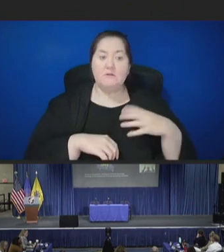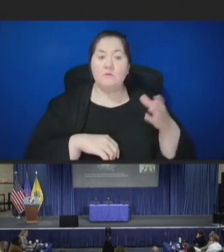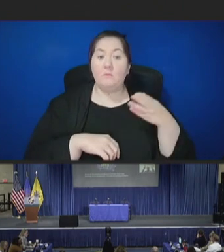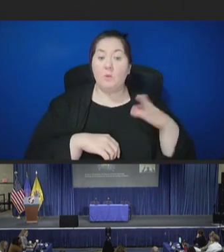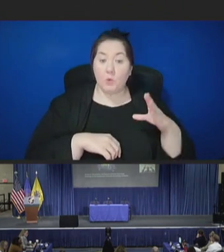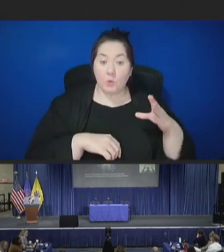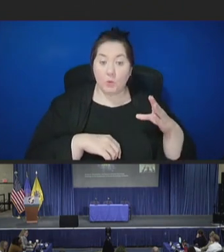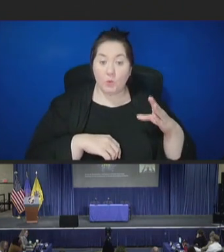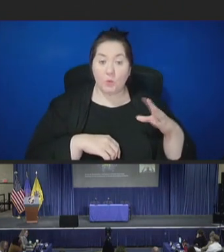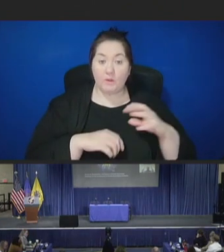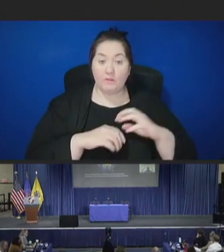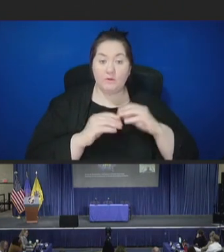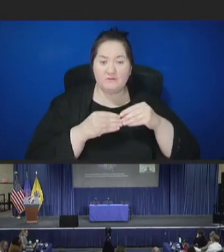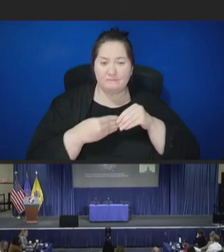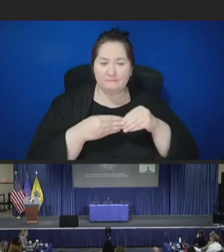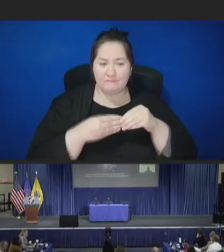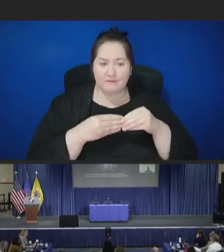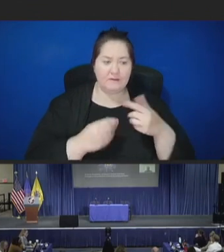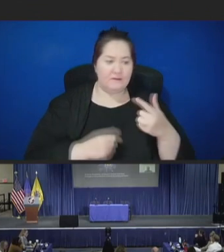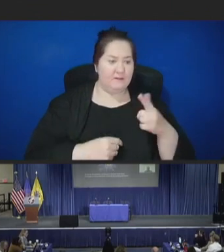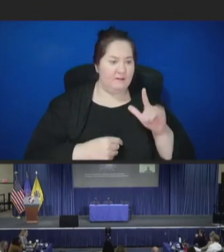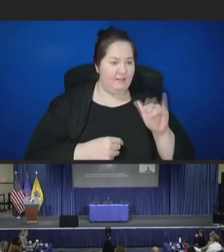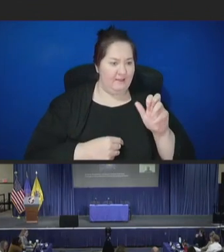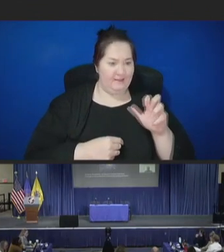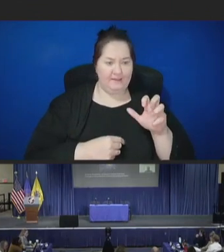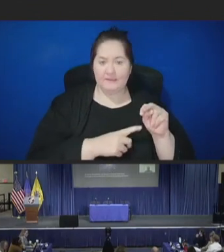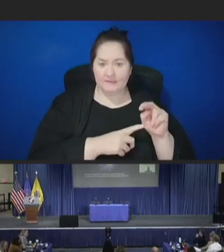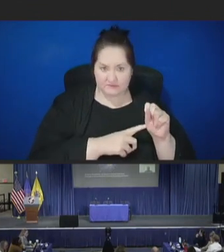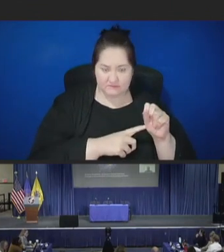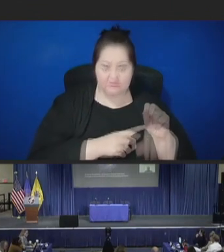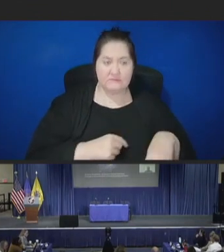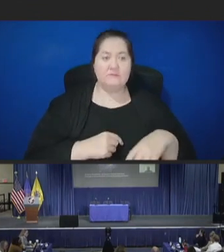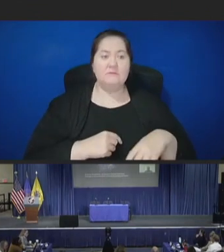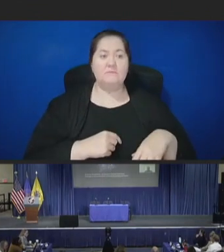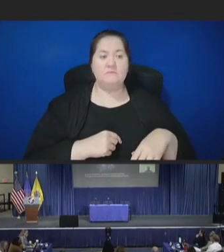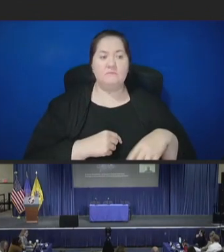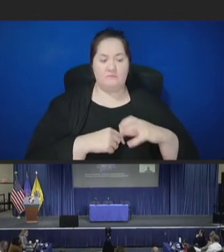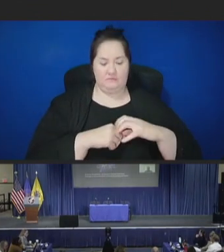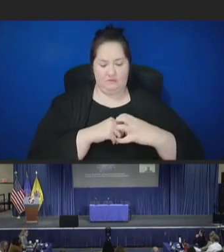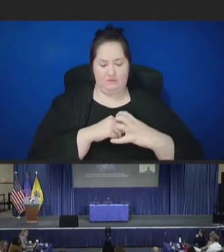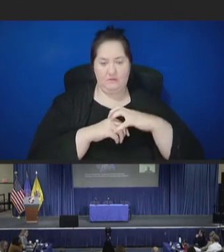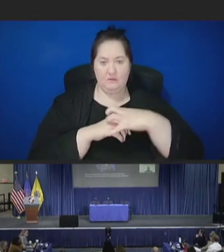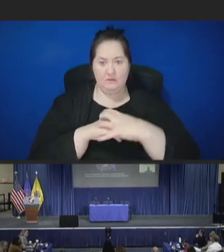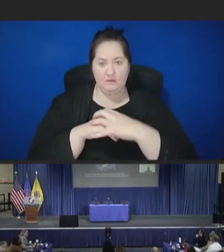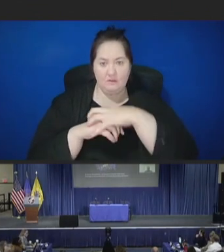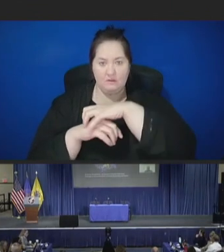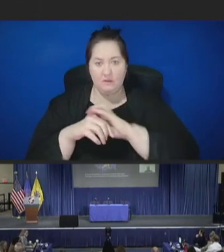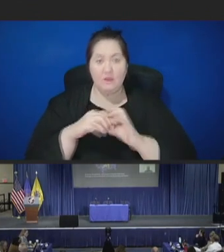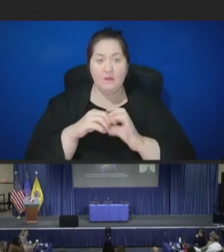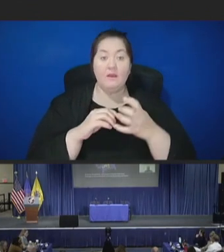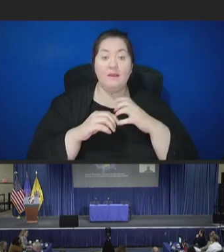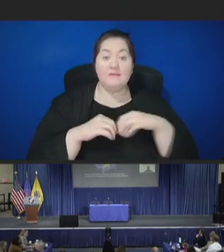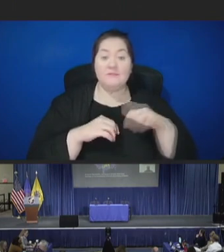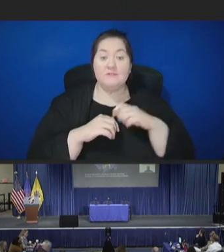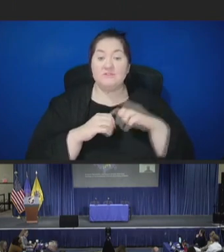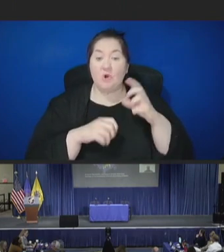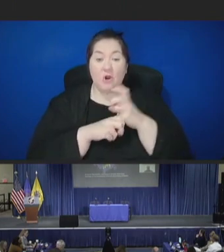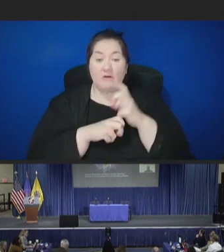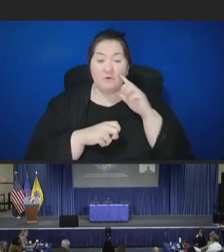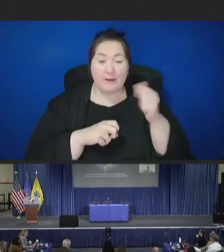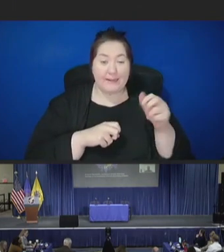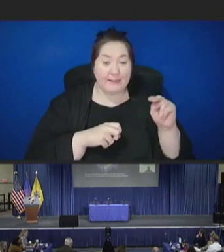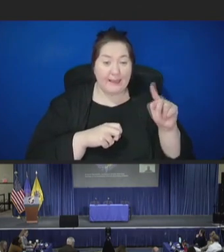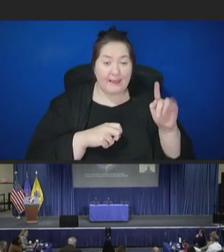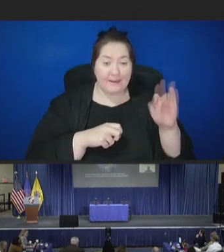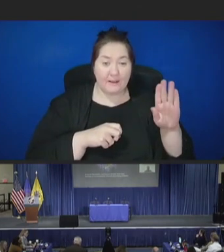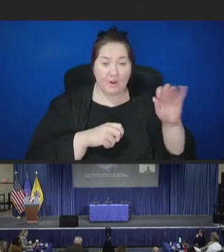are highly flexible glycans on the outside. And those are very hard for antibodies to bind to. As you know from the